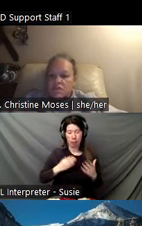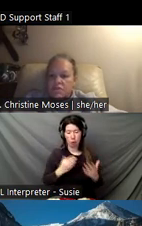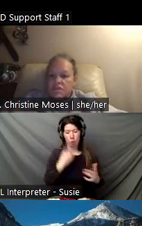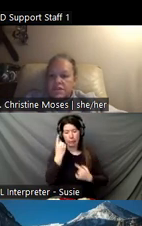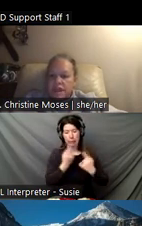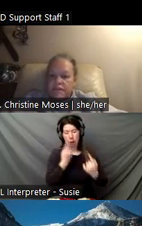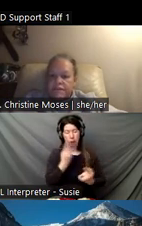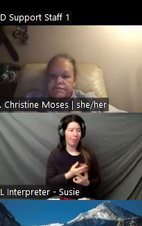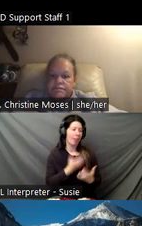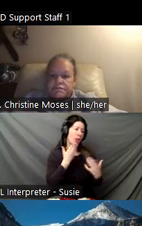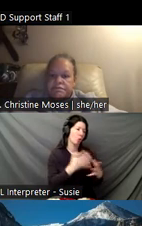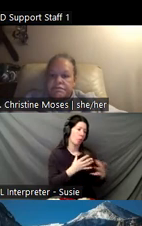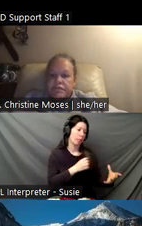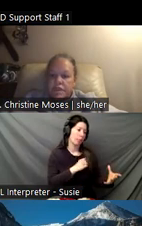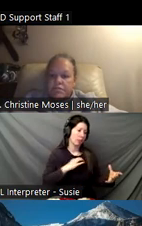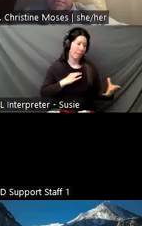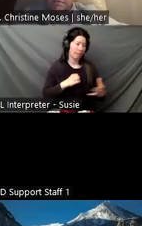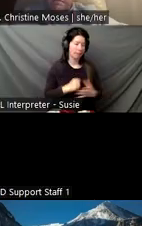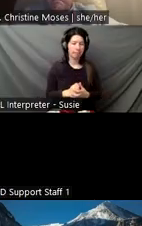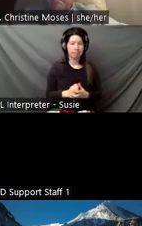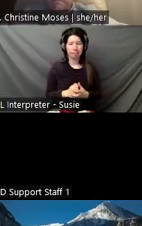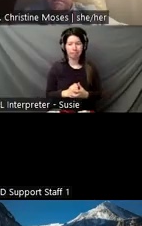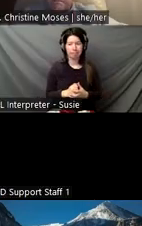Thank you so much, staff.